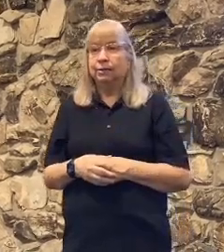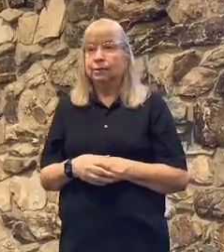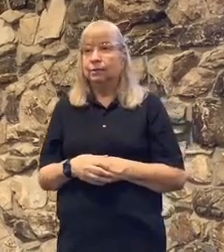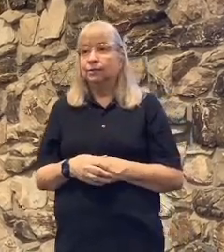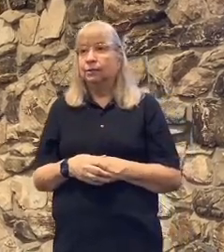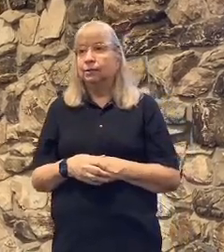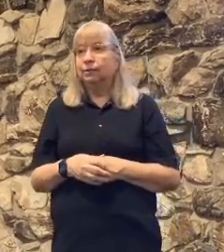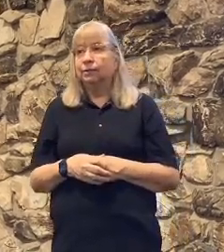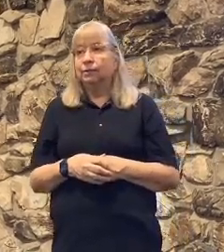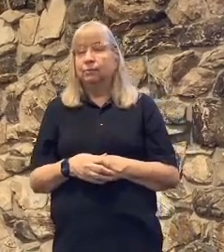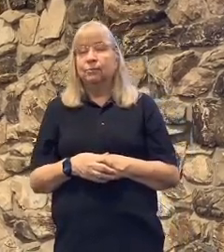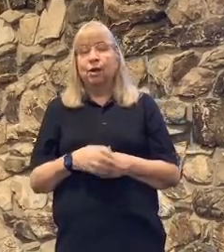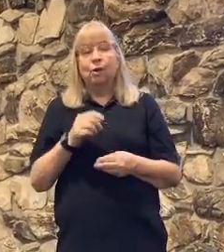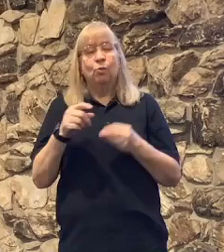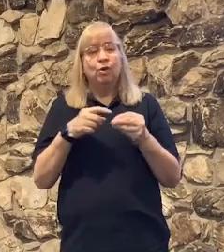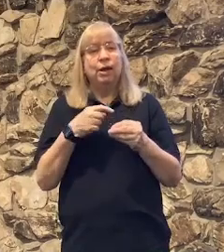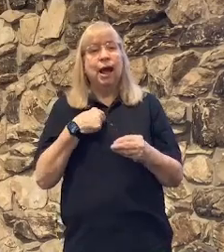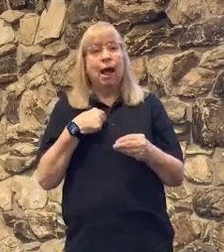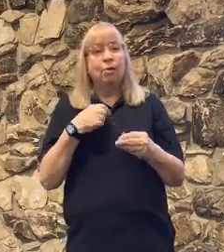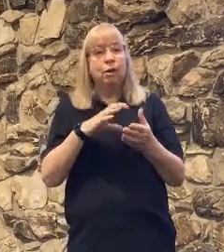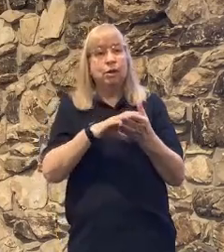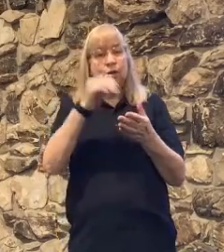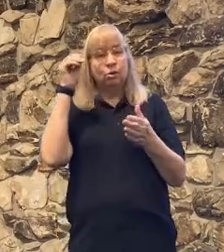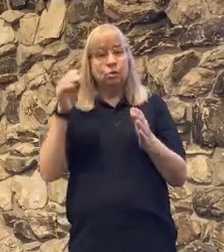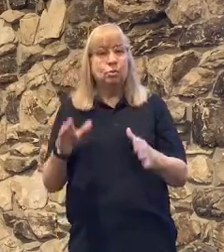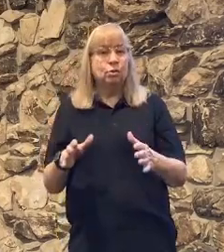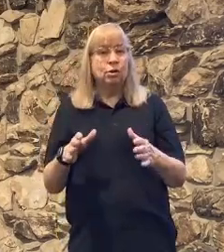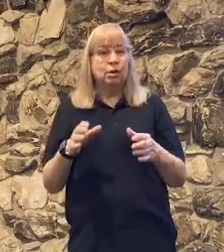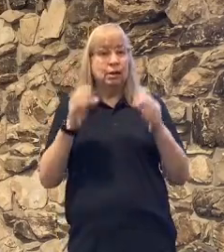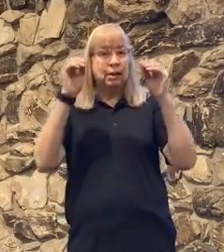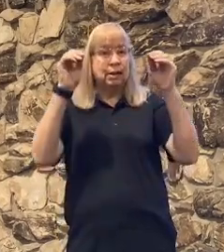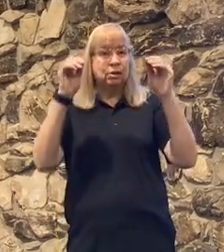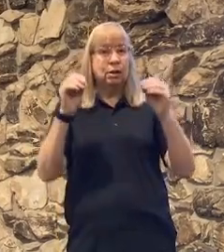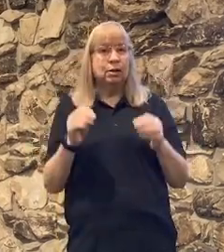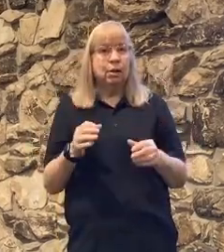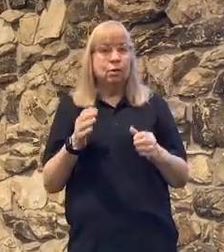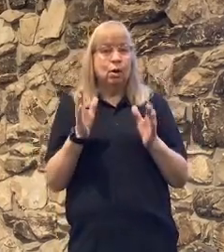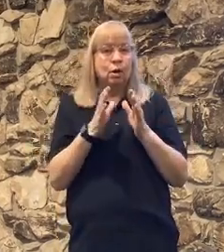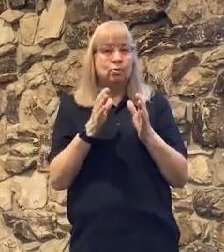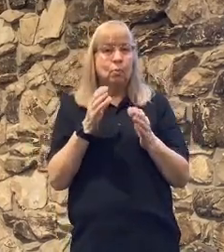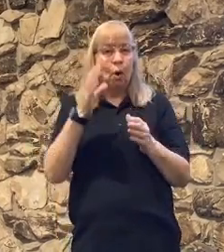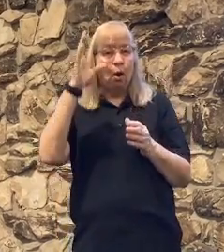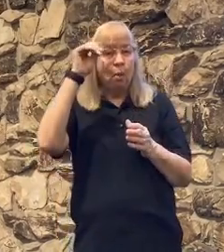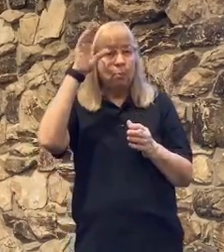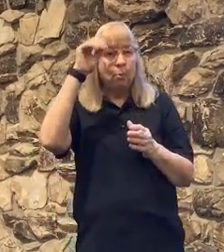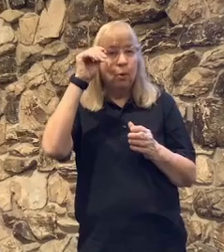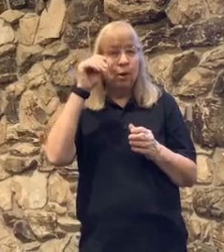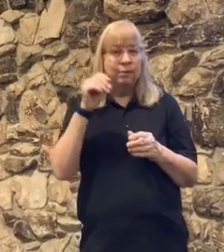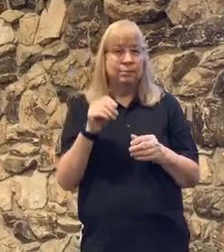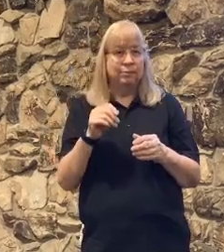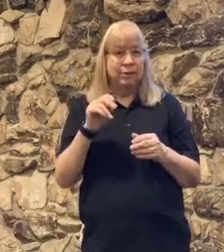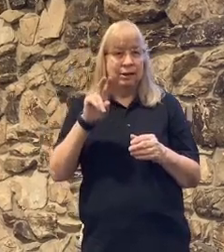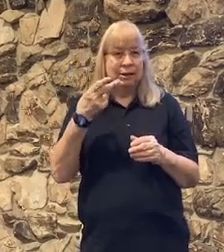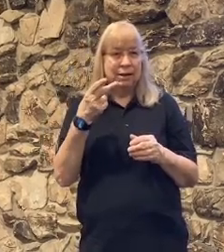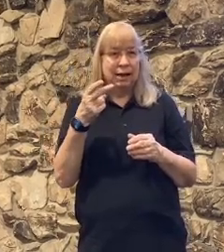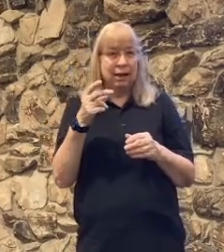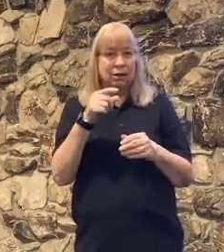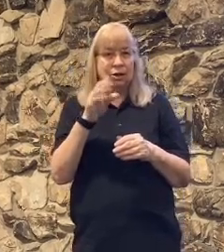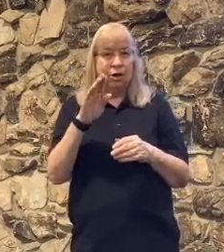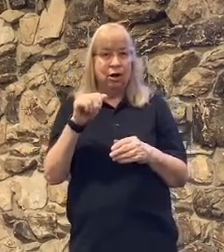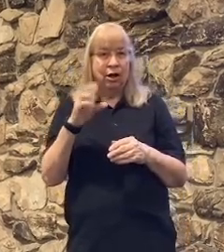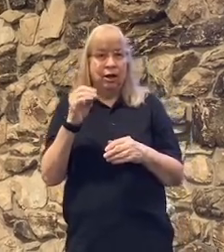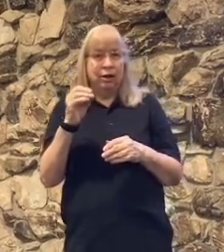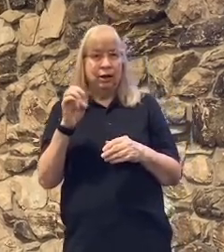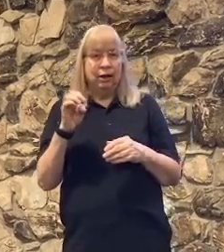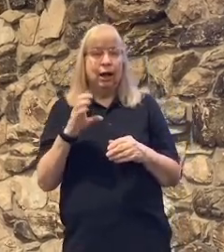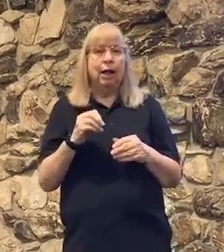When I was student teaching, there was a little boy named Dave. I did second grade. And this is